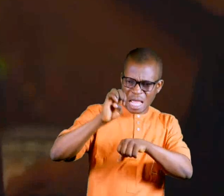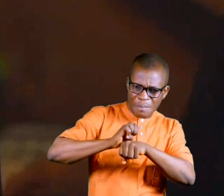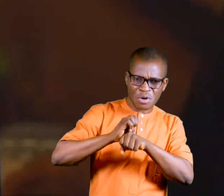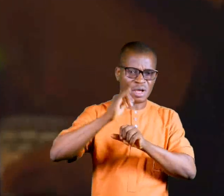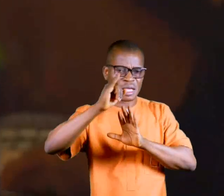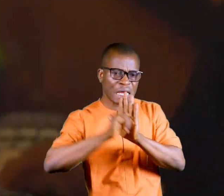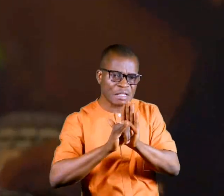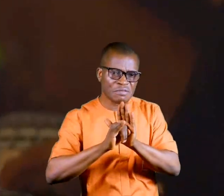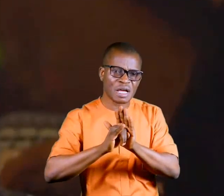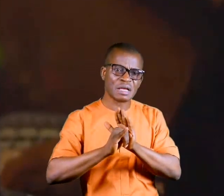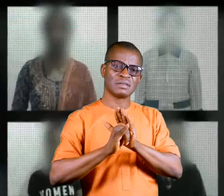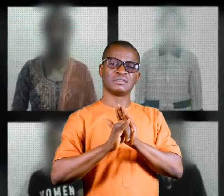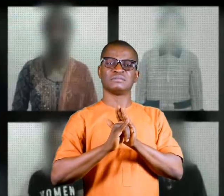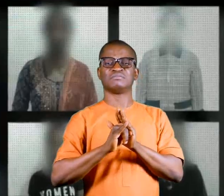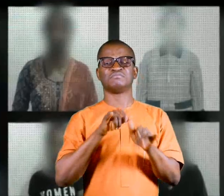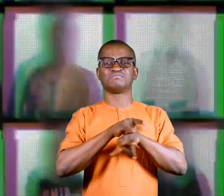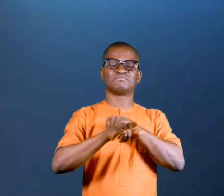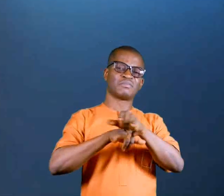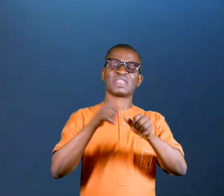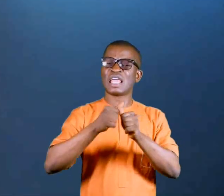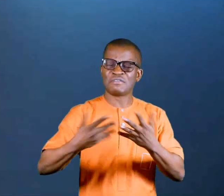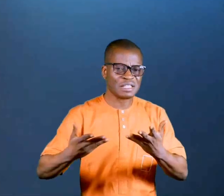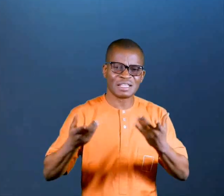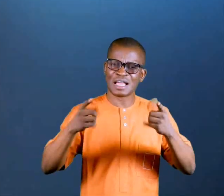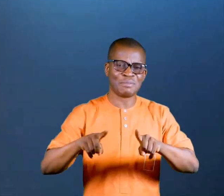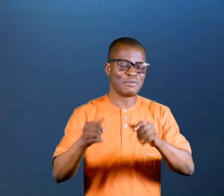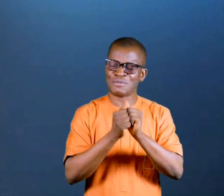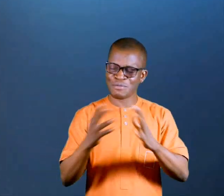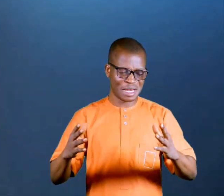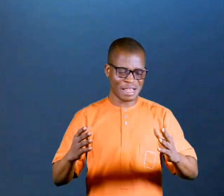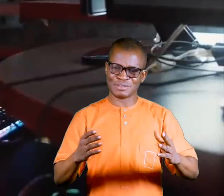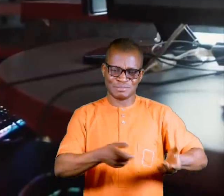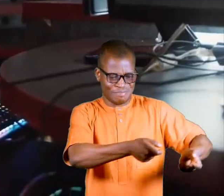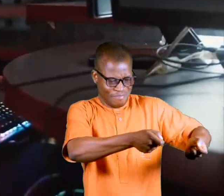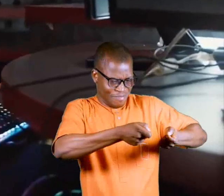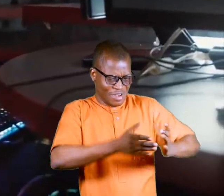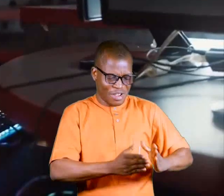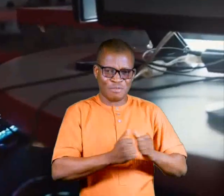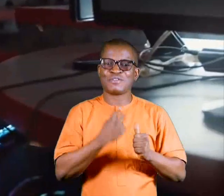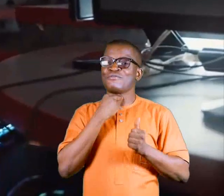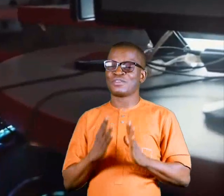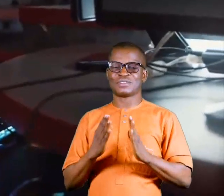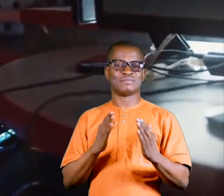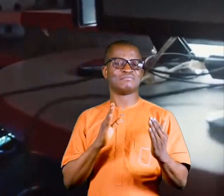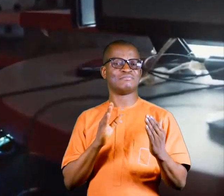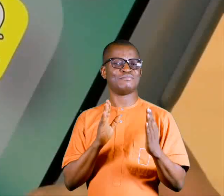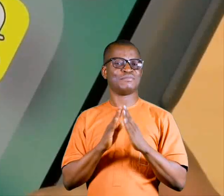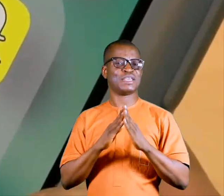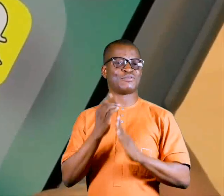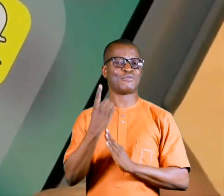identified, they are exploited, they are trafficked, and everything happened without the trafficker and the victim even saying themselves.